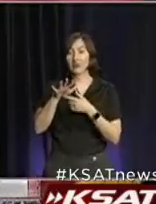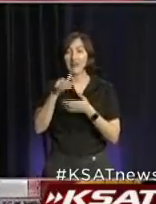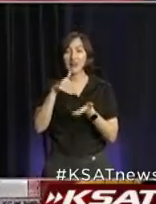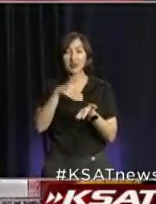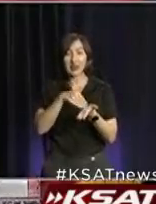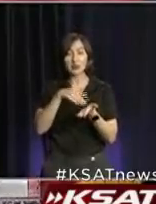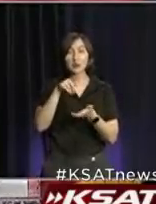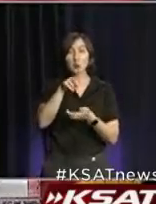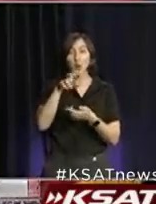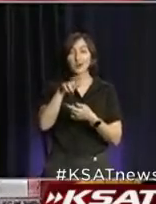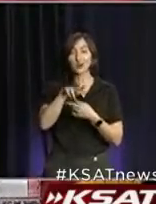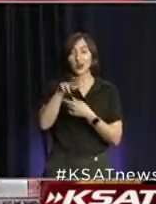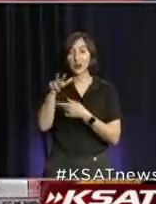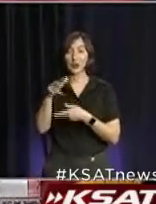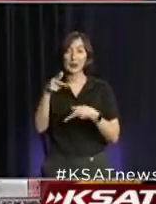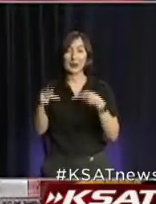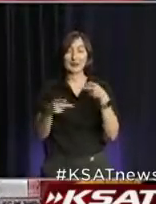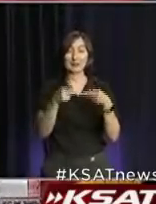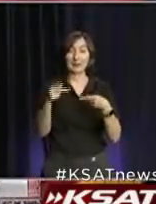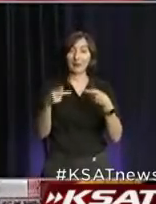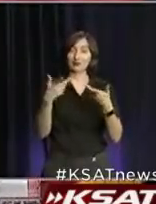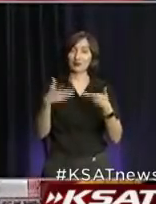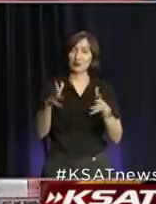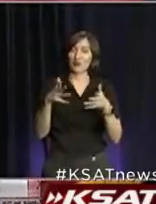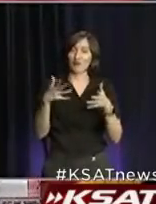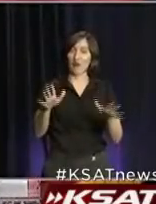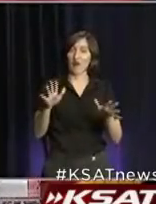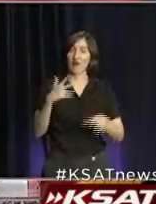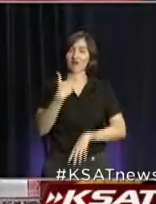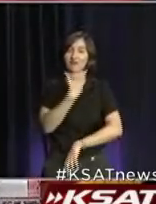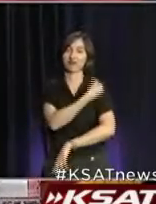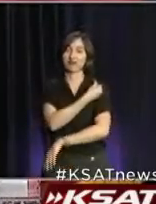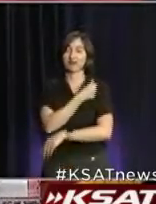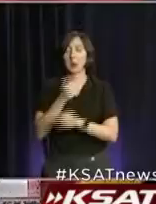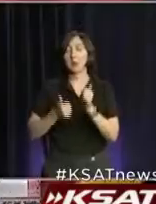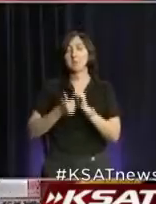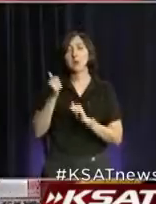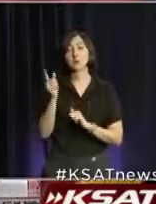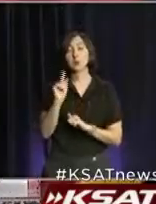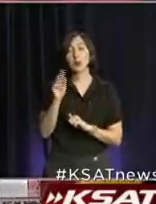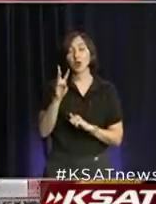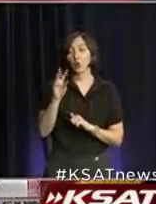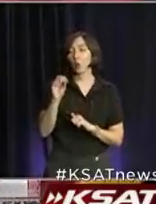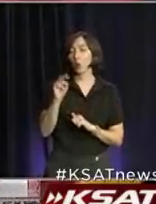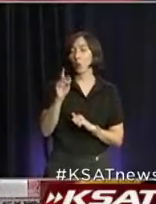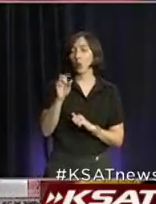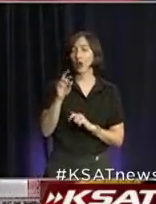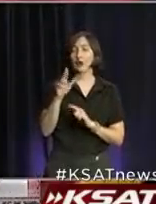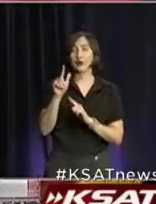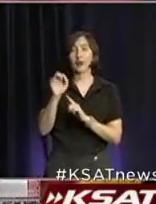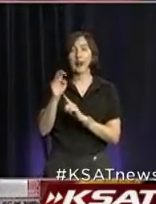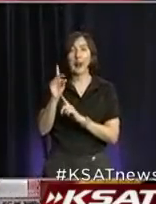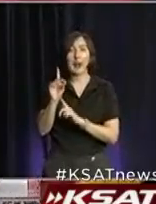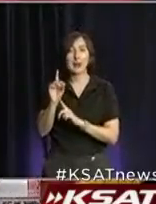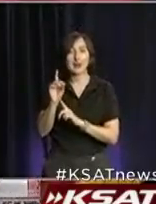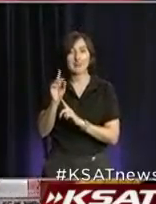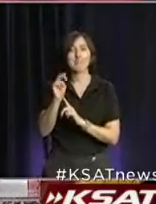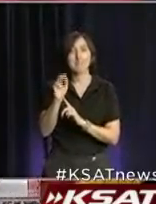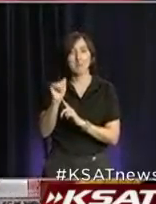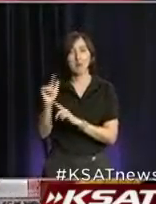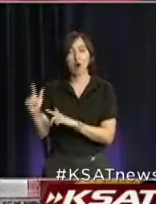435,133 people, and most of them being at the Wonderland Mall. Just last week, we did